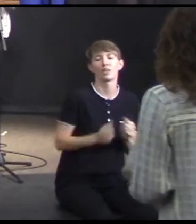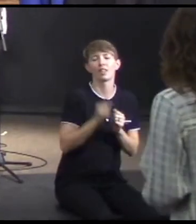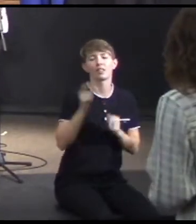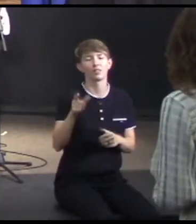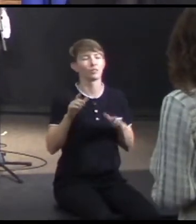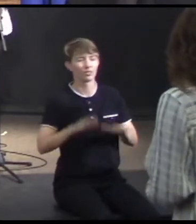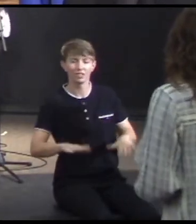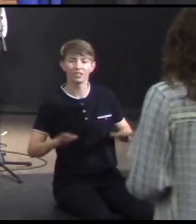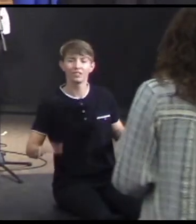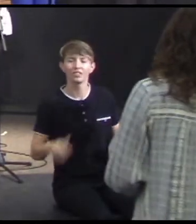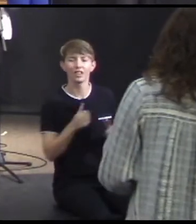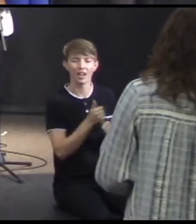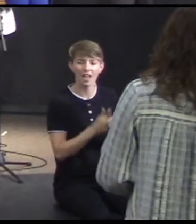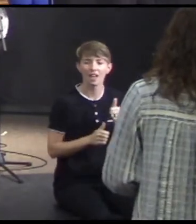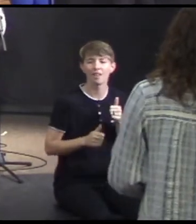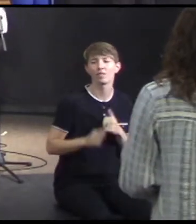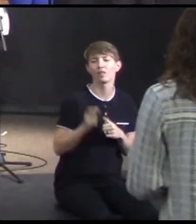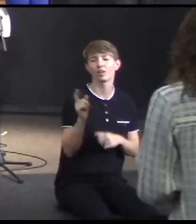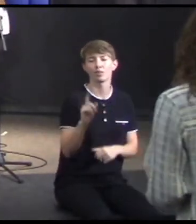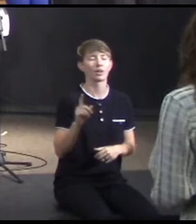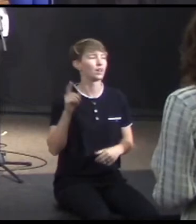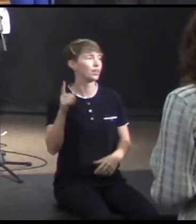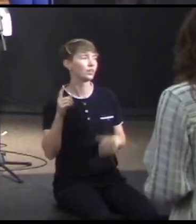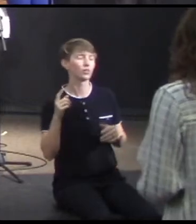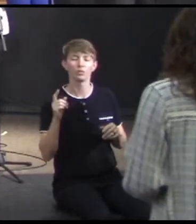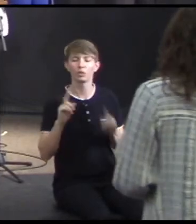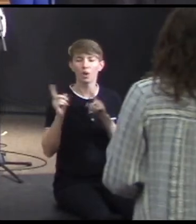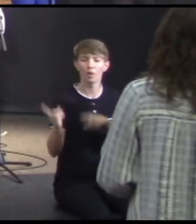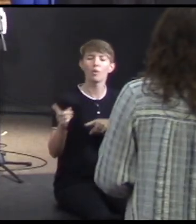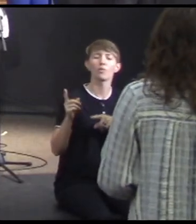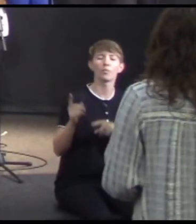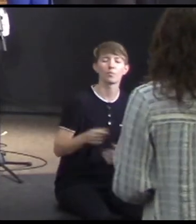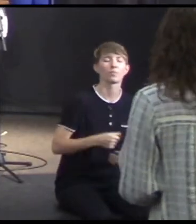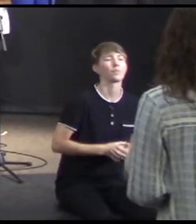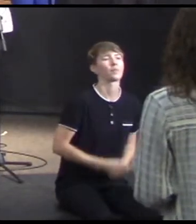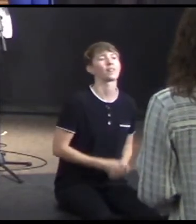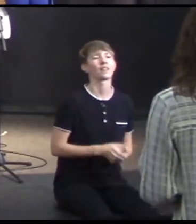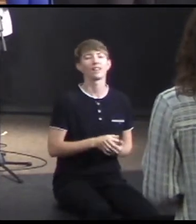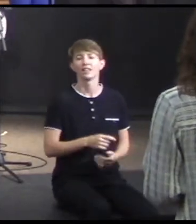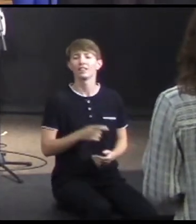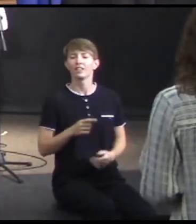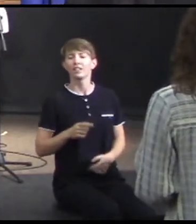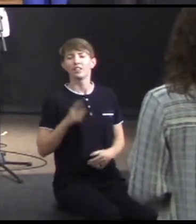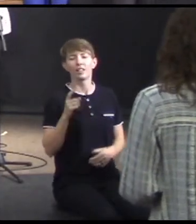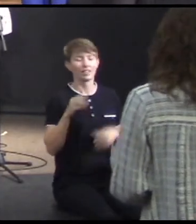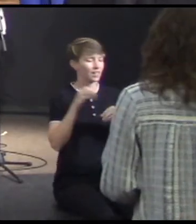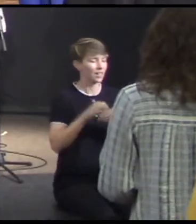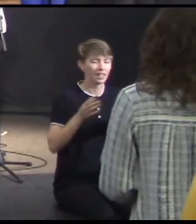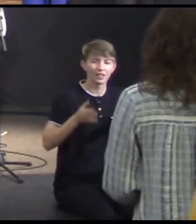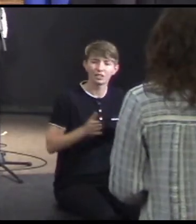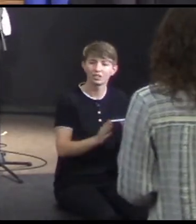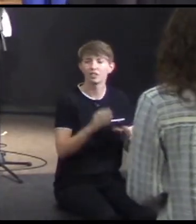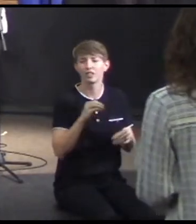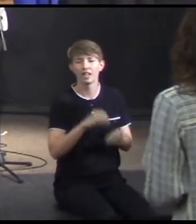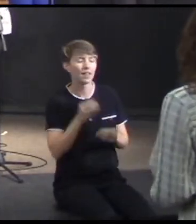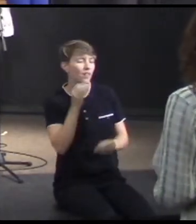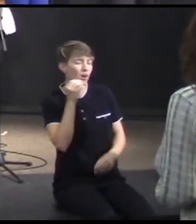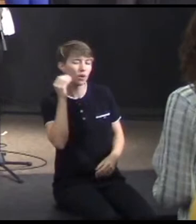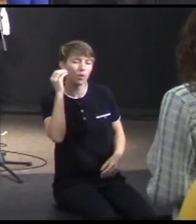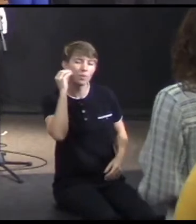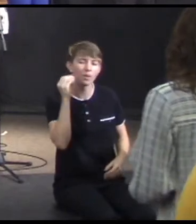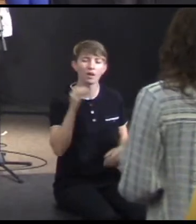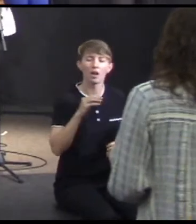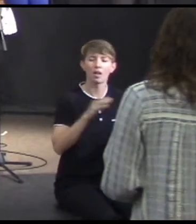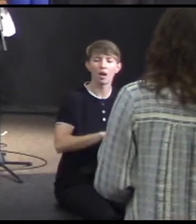Lord with you, children, everywhere you go. In the street, in the street, in the home, in